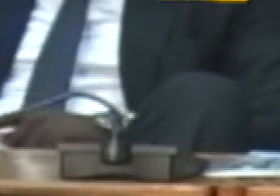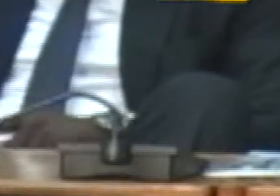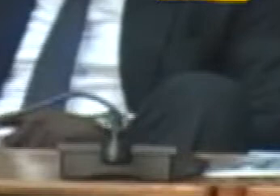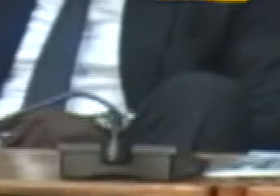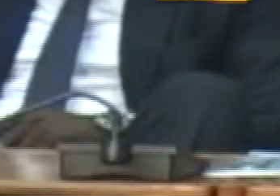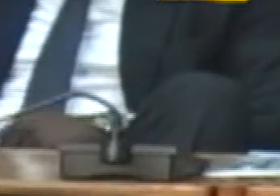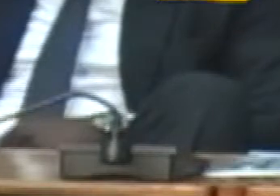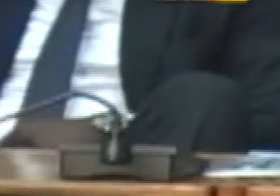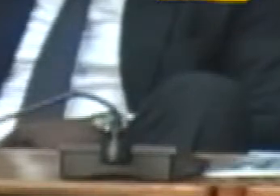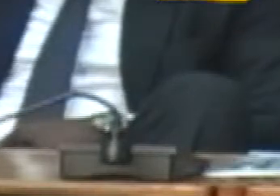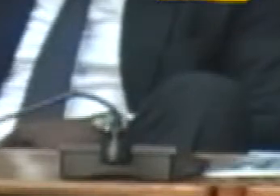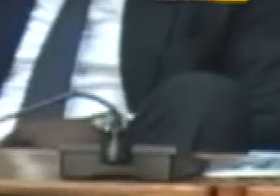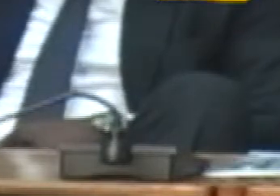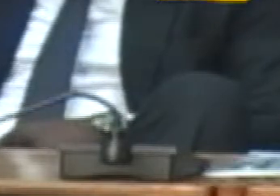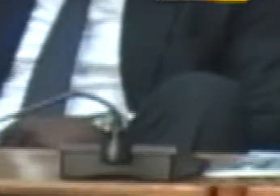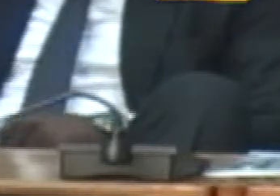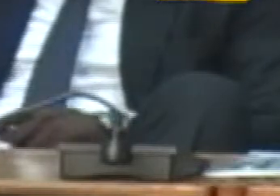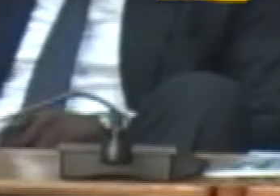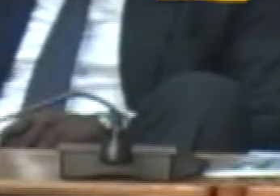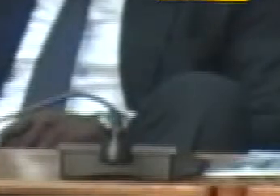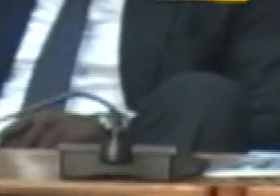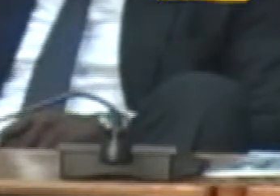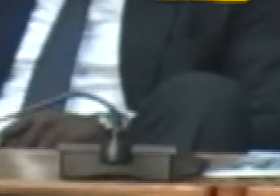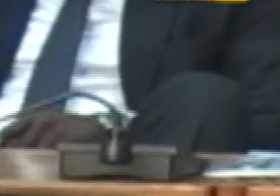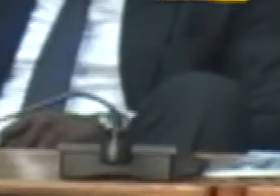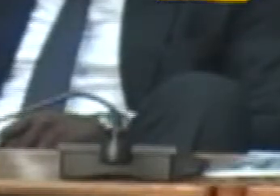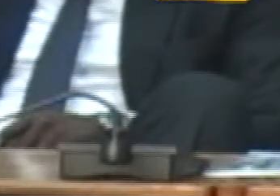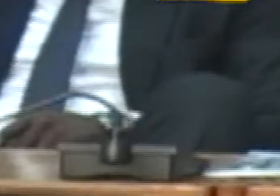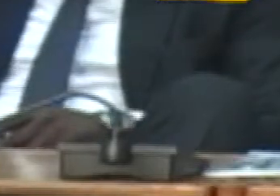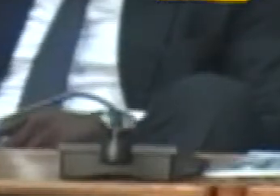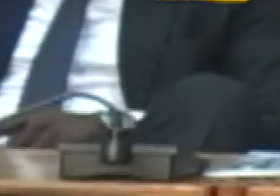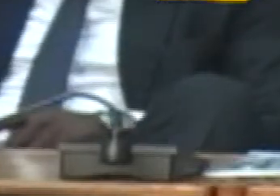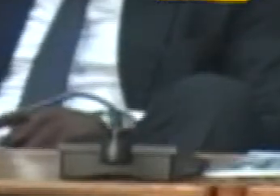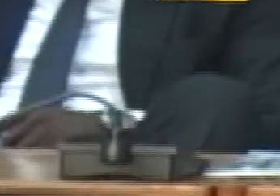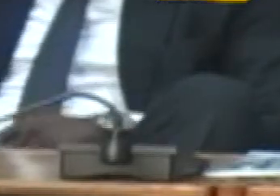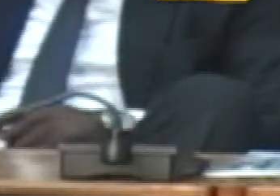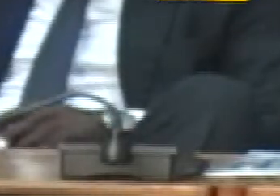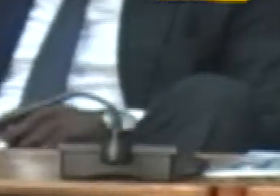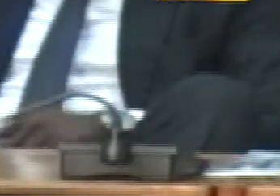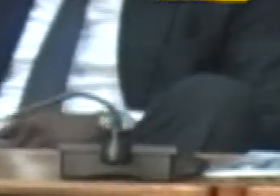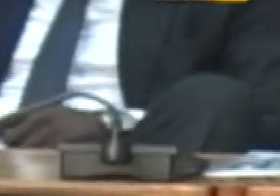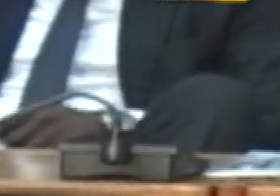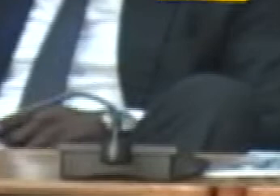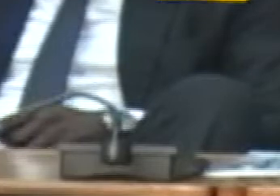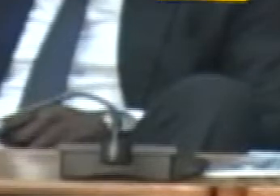Northwest Manchester, who I know has been anxious to make his presentation.